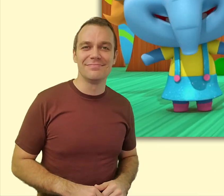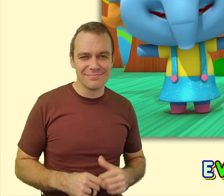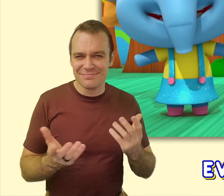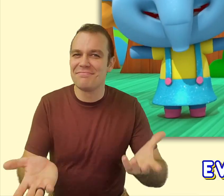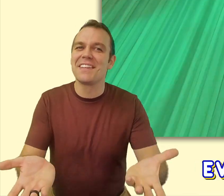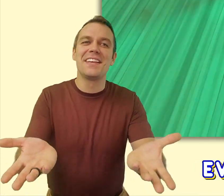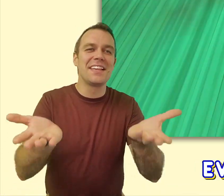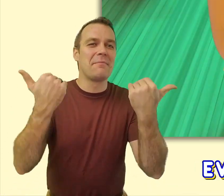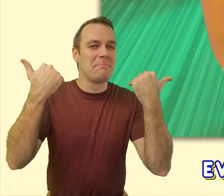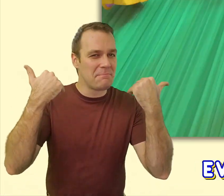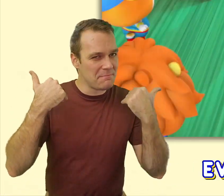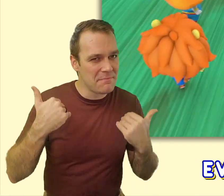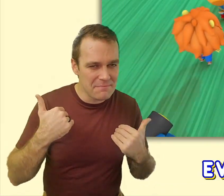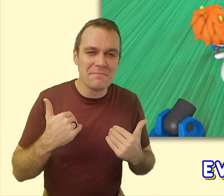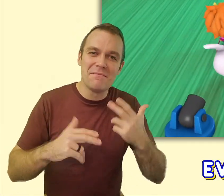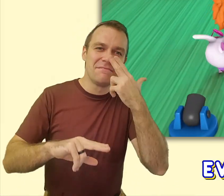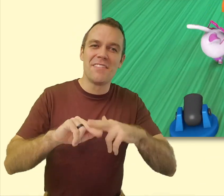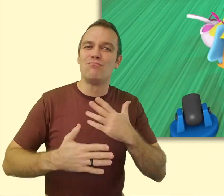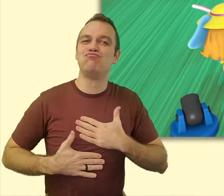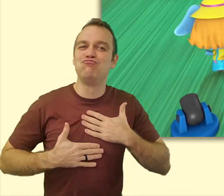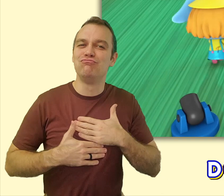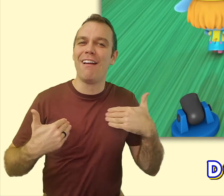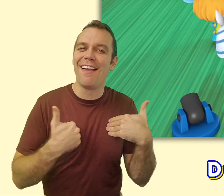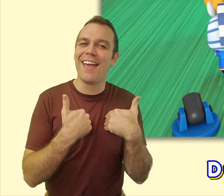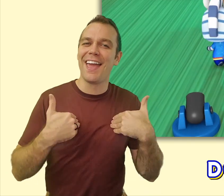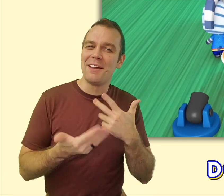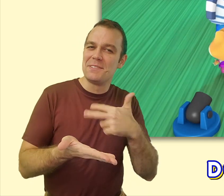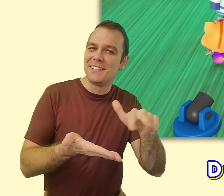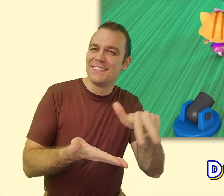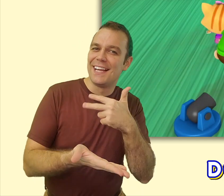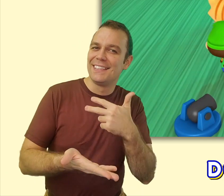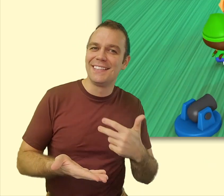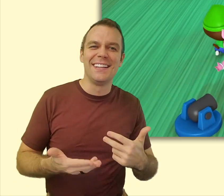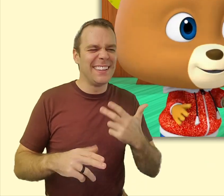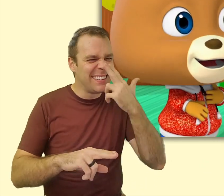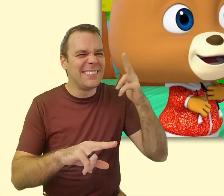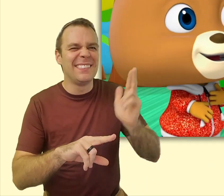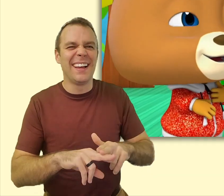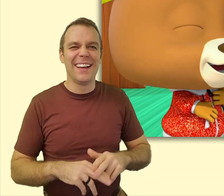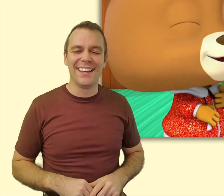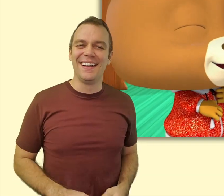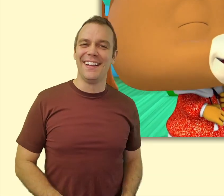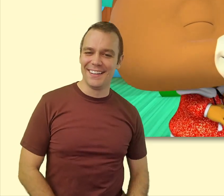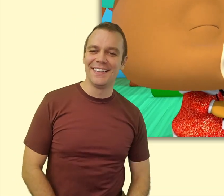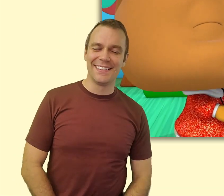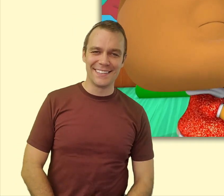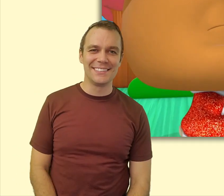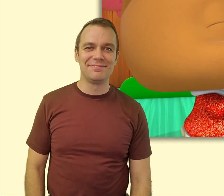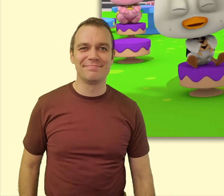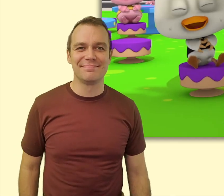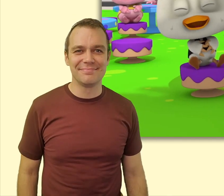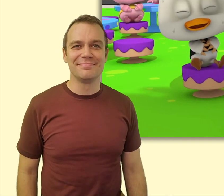Yeah! Everybody's having fun, doing the animal dance. So great!